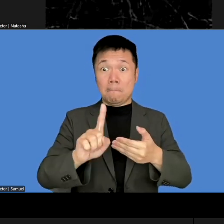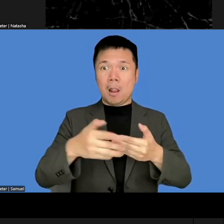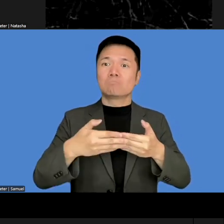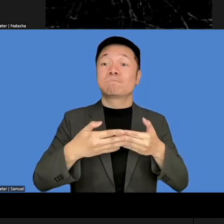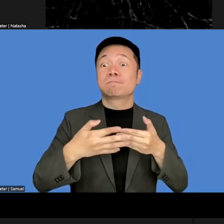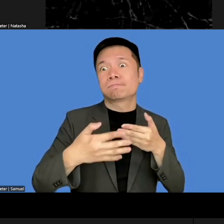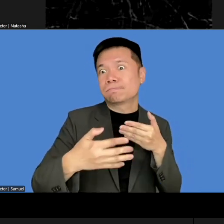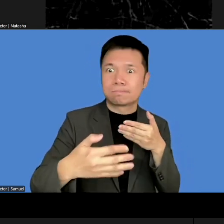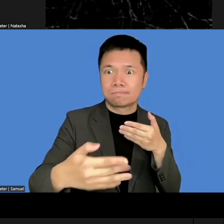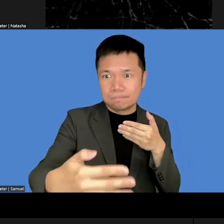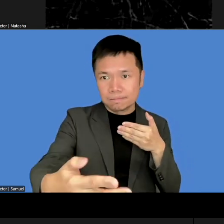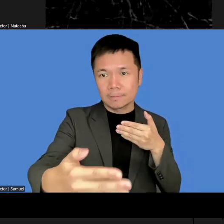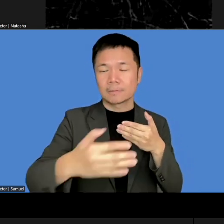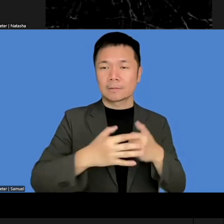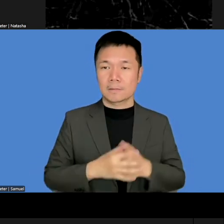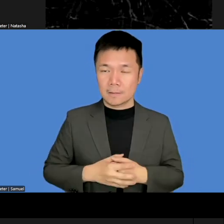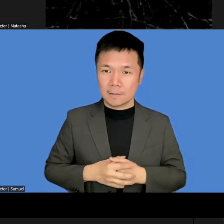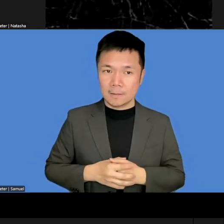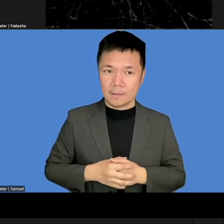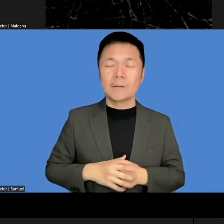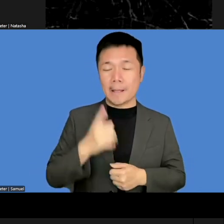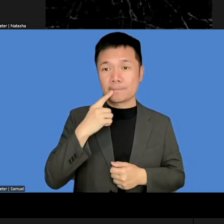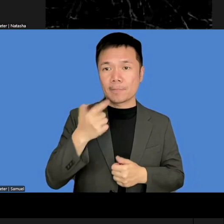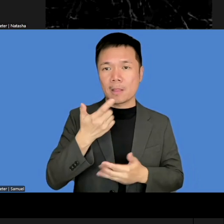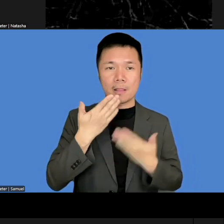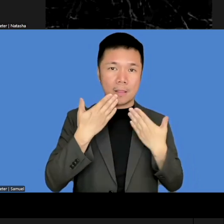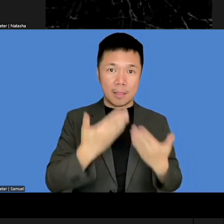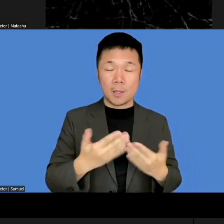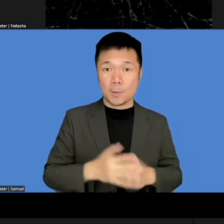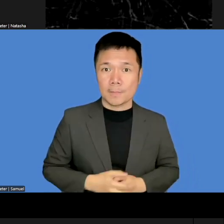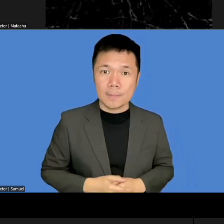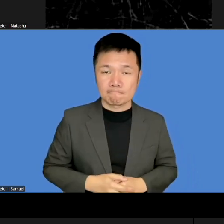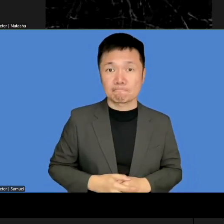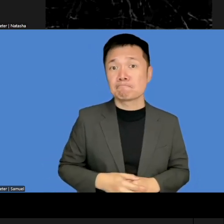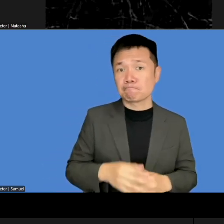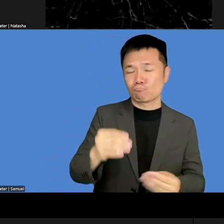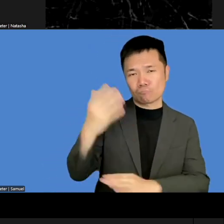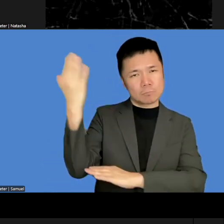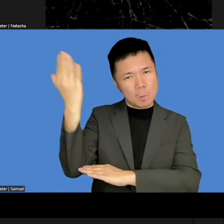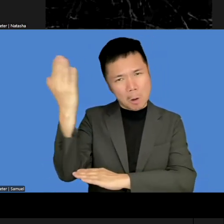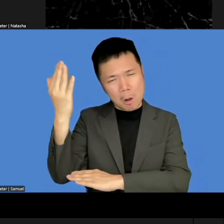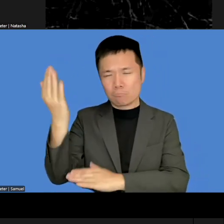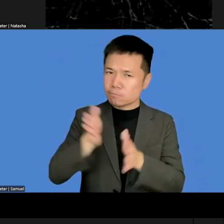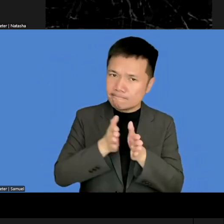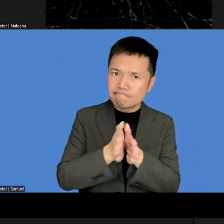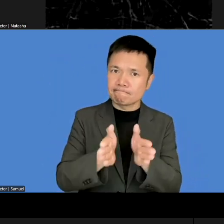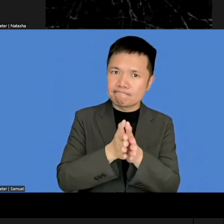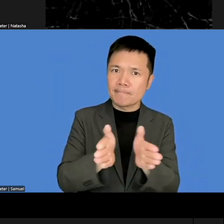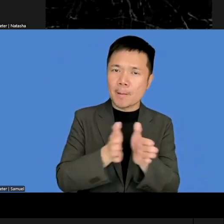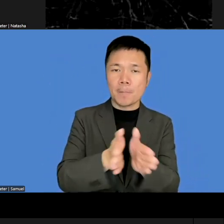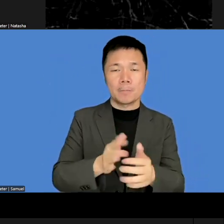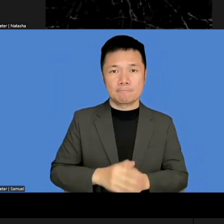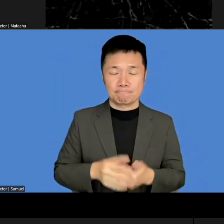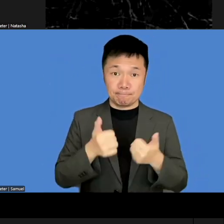permanent. So thank you so much, Perpetua, for sharing with us your knowledge and your expertise. And please